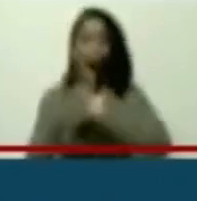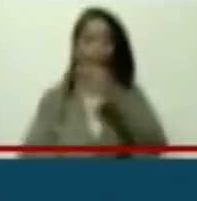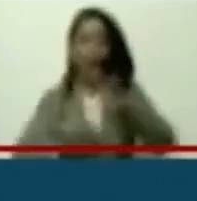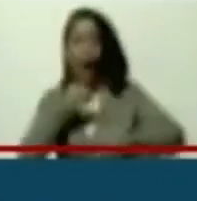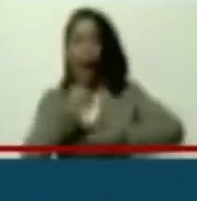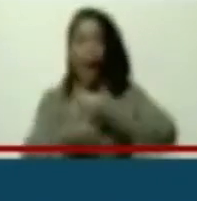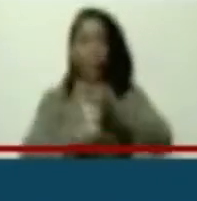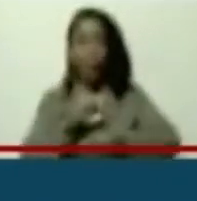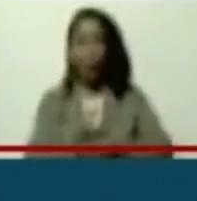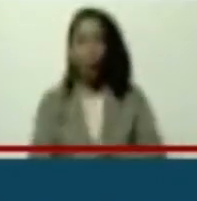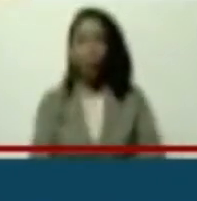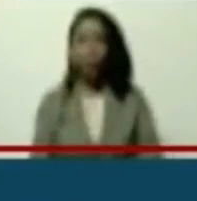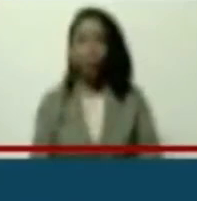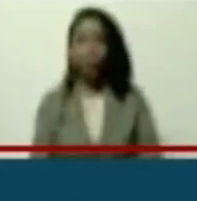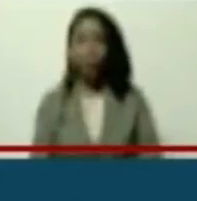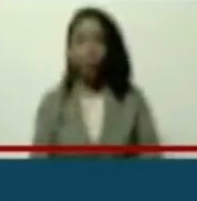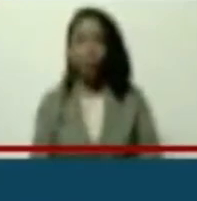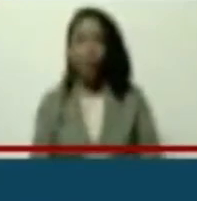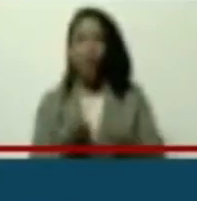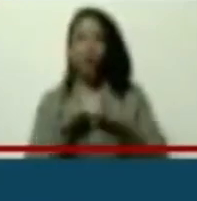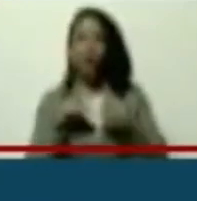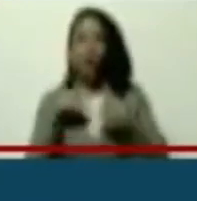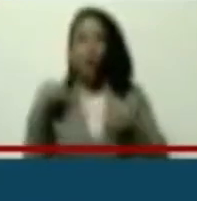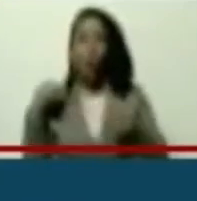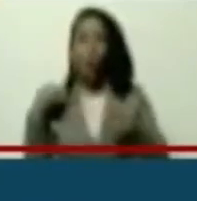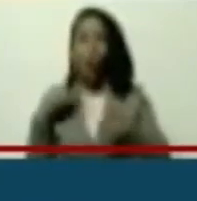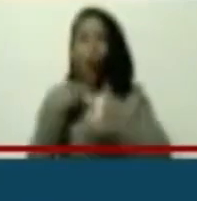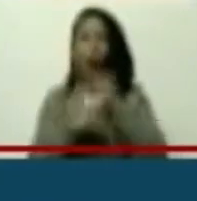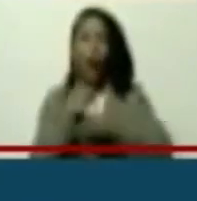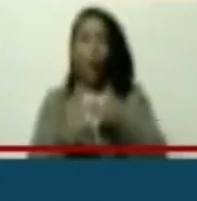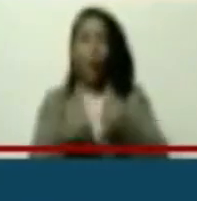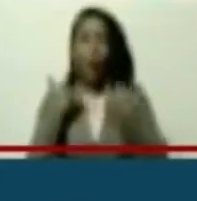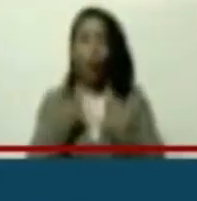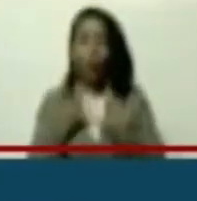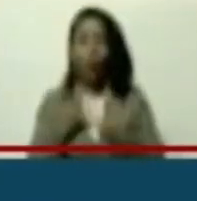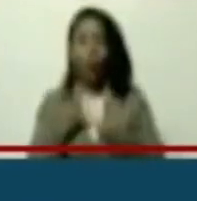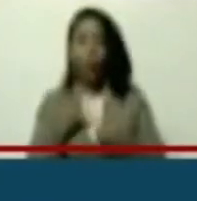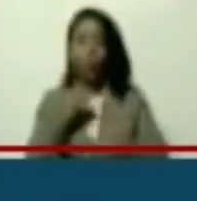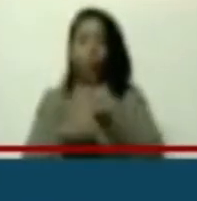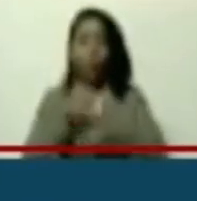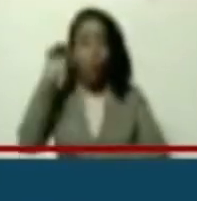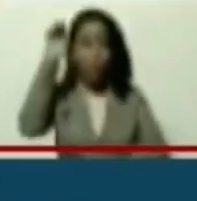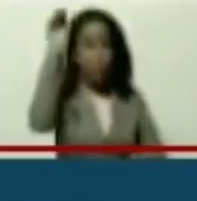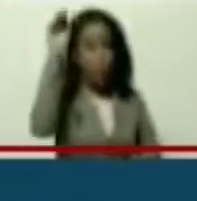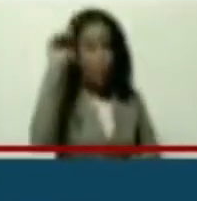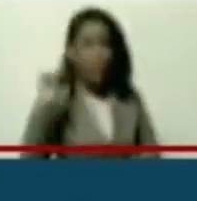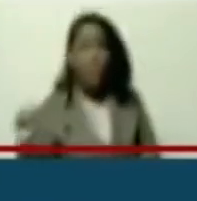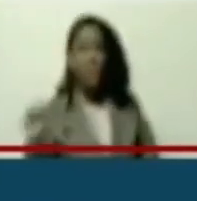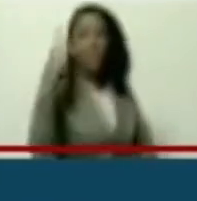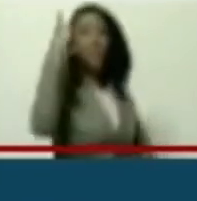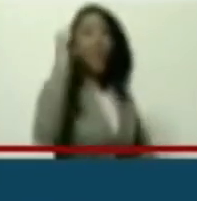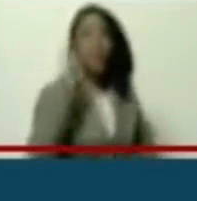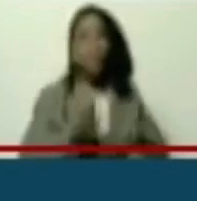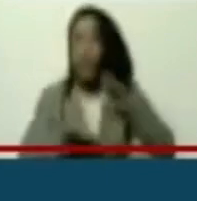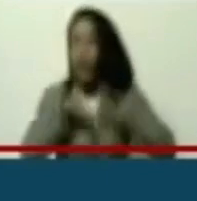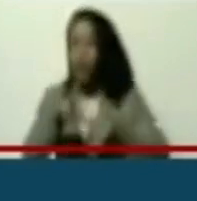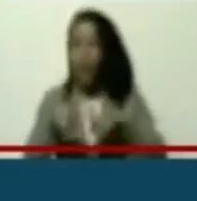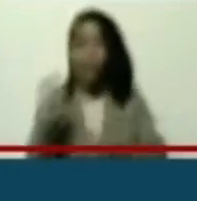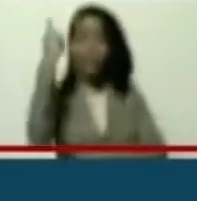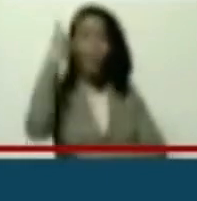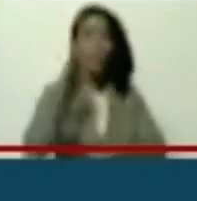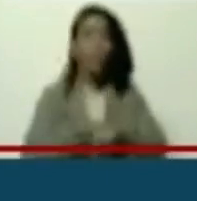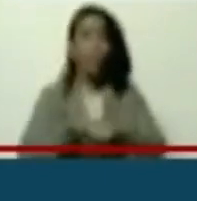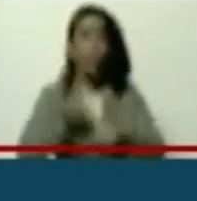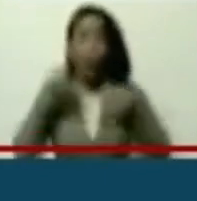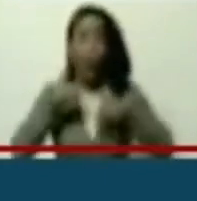Everything we do, everything that has been done, and everything we do afterwards will always have as a first step, as a first moment, this